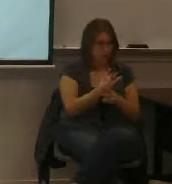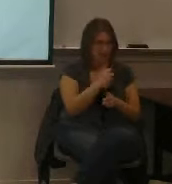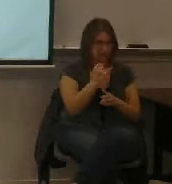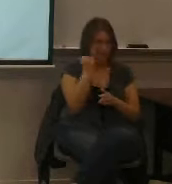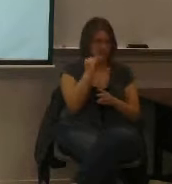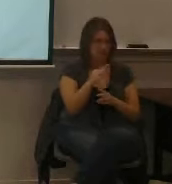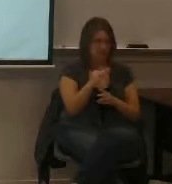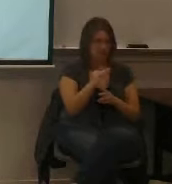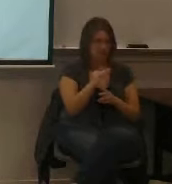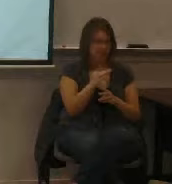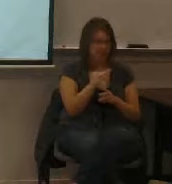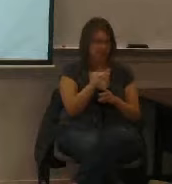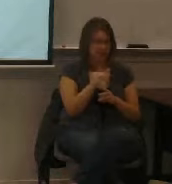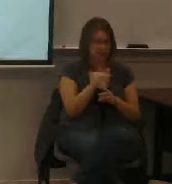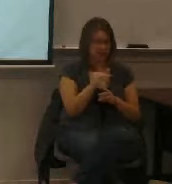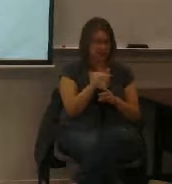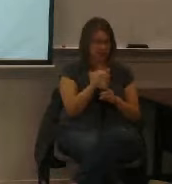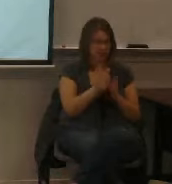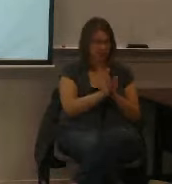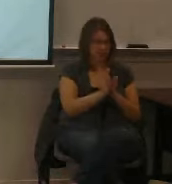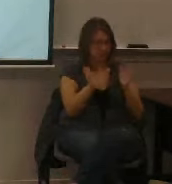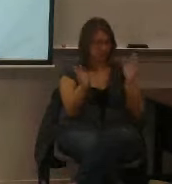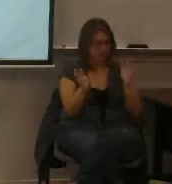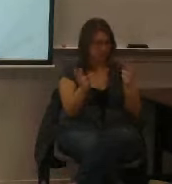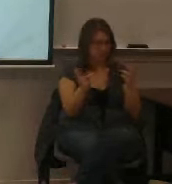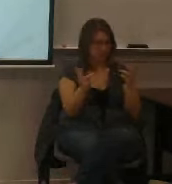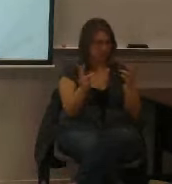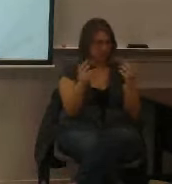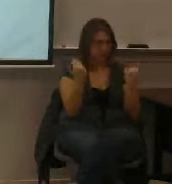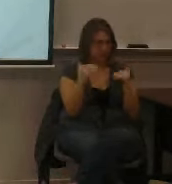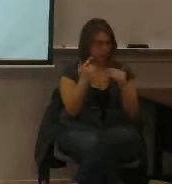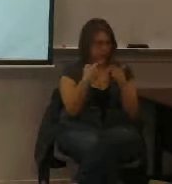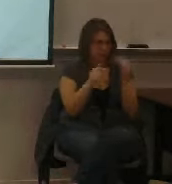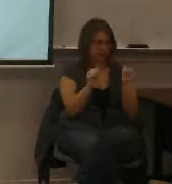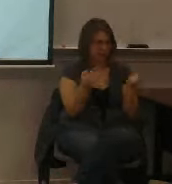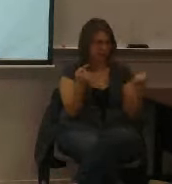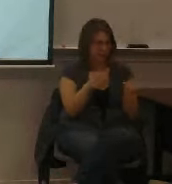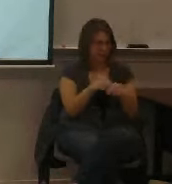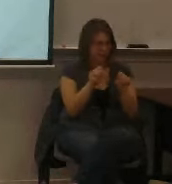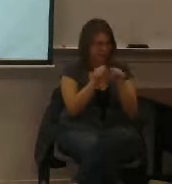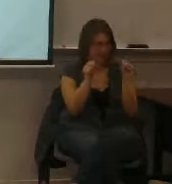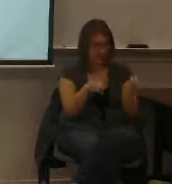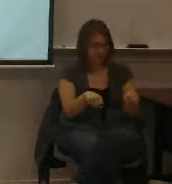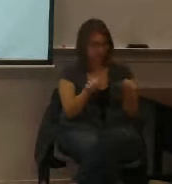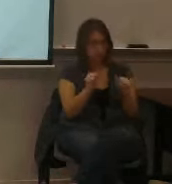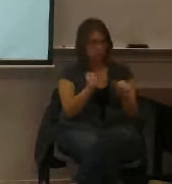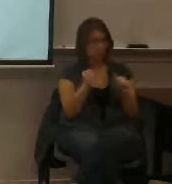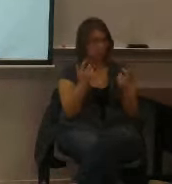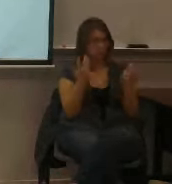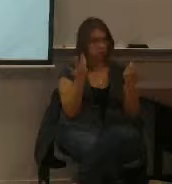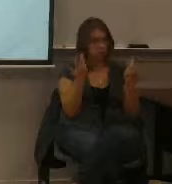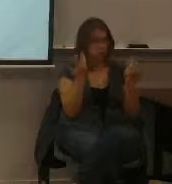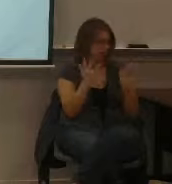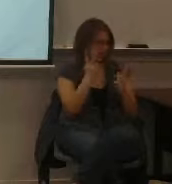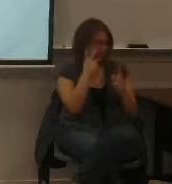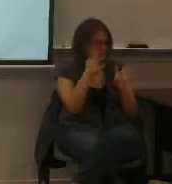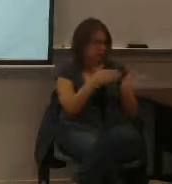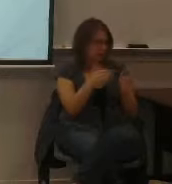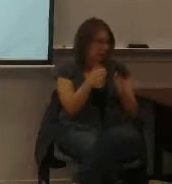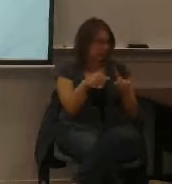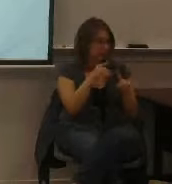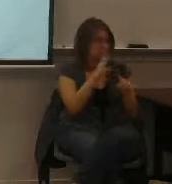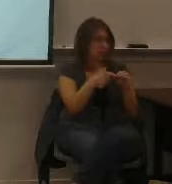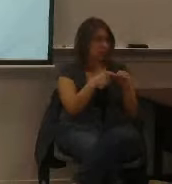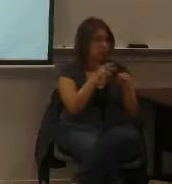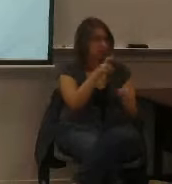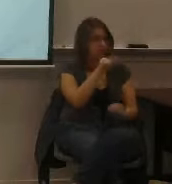a wedge-shaped envelope being constraining what can happen in the system. And we've already seen this type of pattern, like when we talked about the